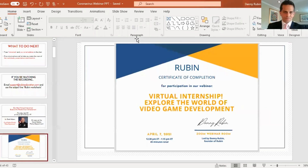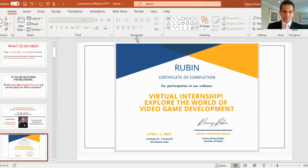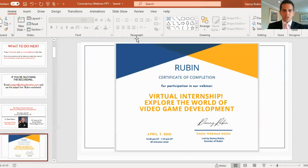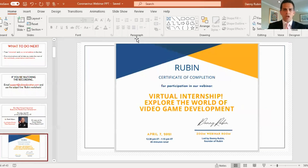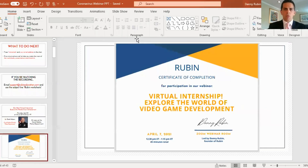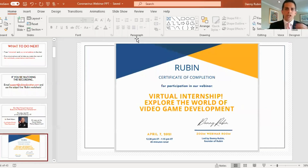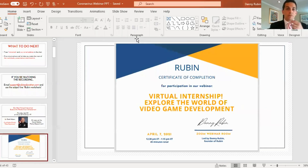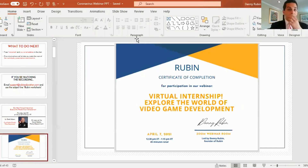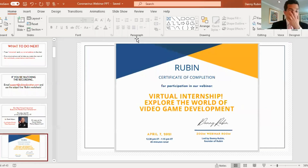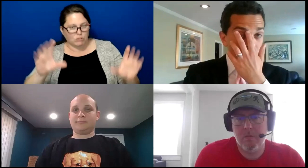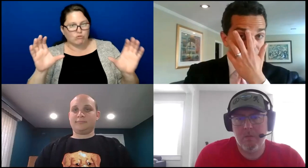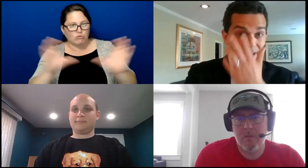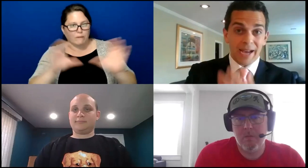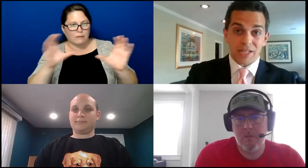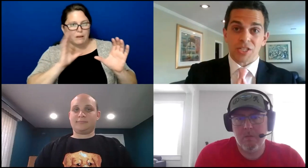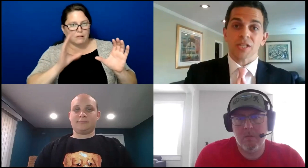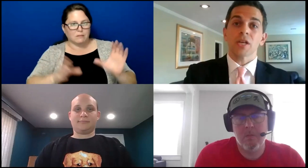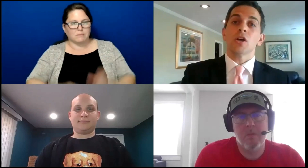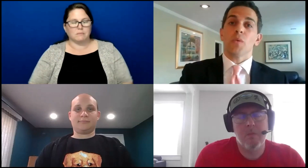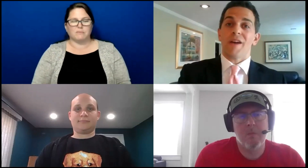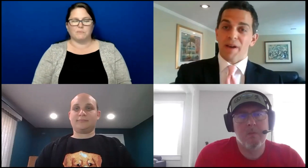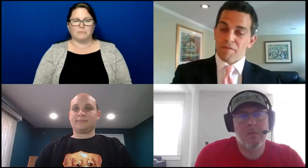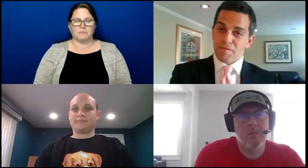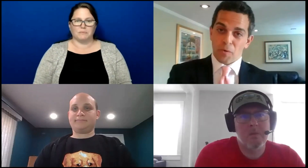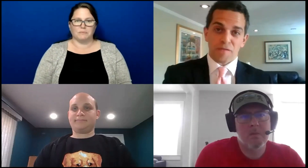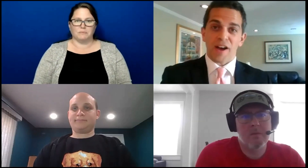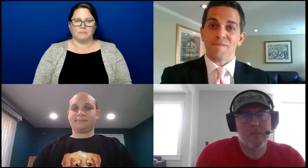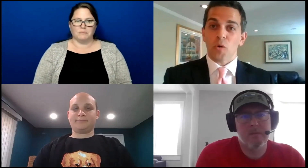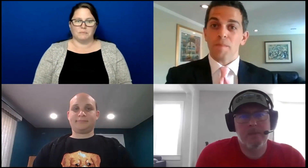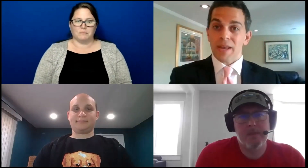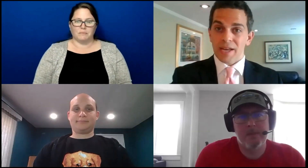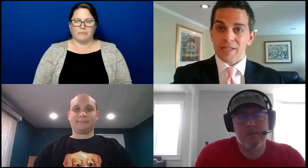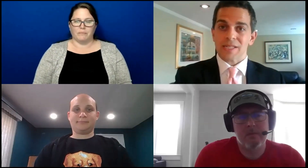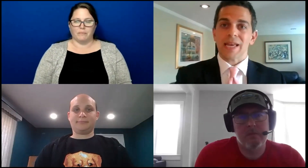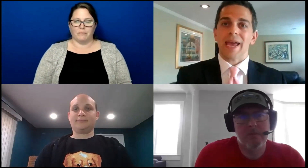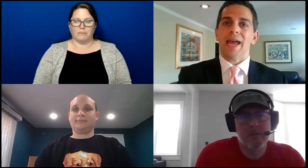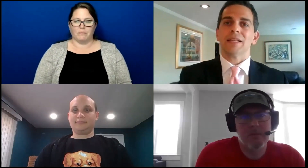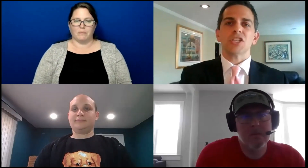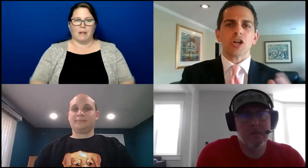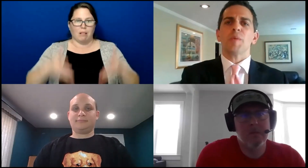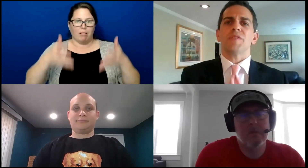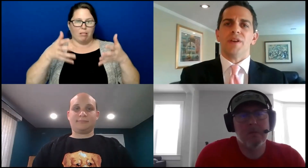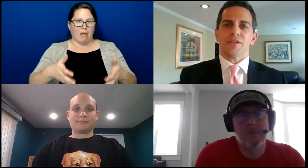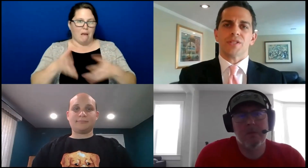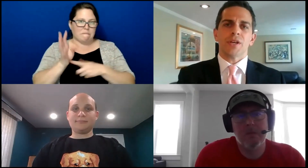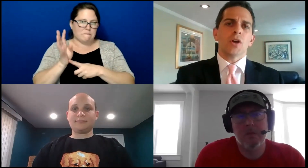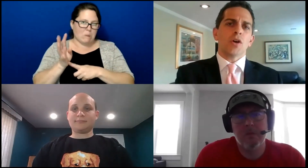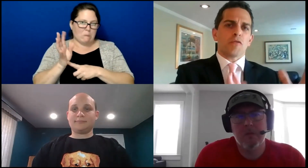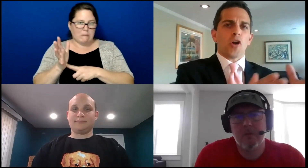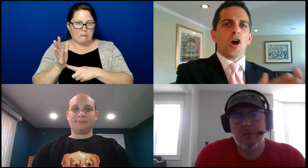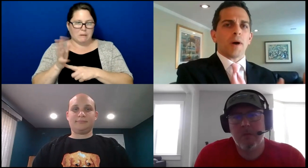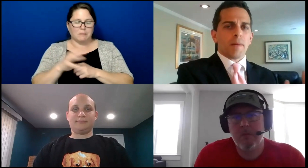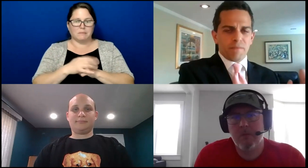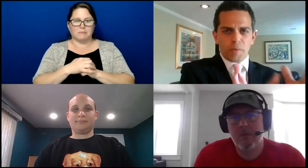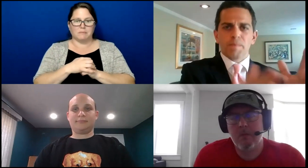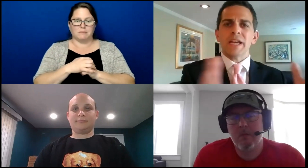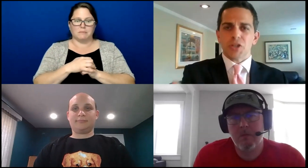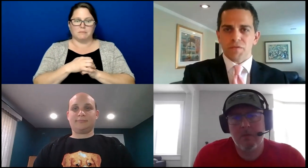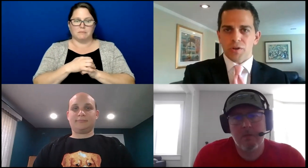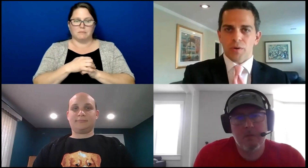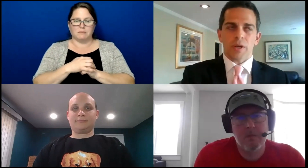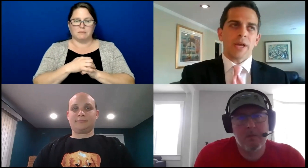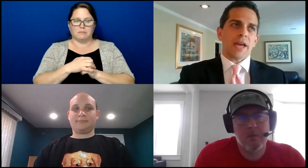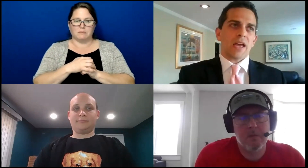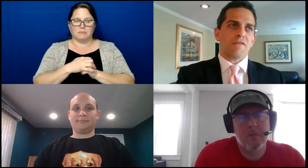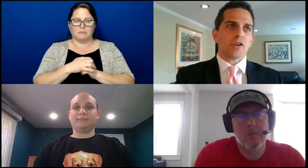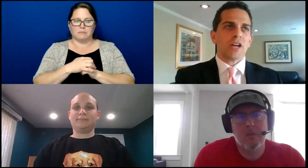that. I want to come back to our guests. We have about 4 or 5 more minutes. And let's start with this. For each